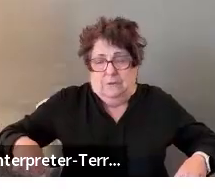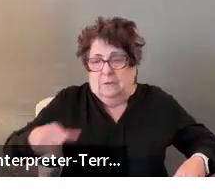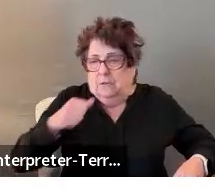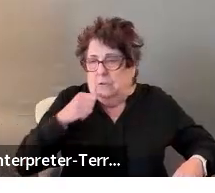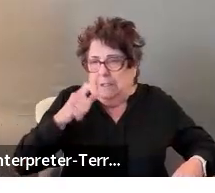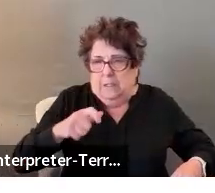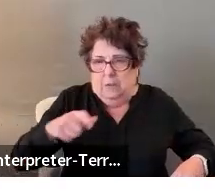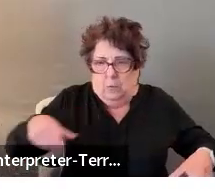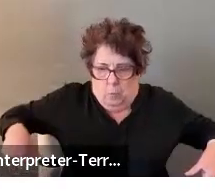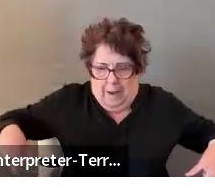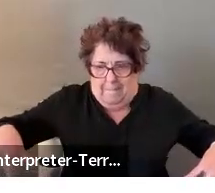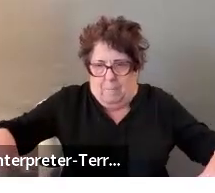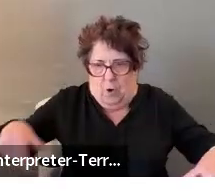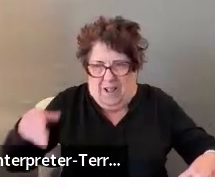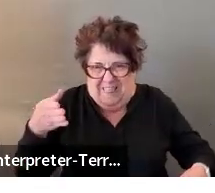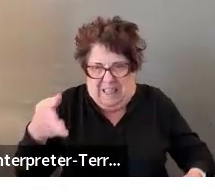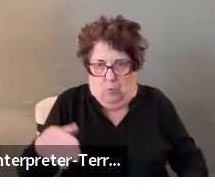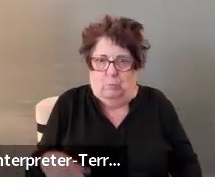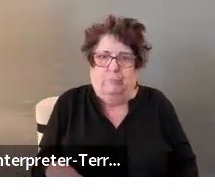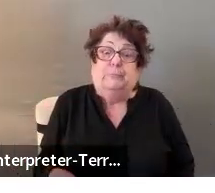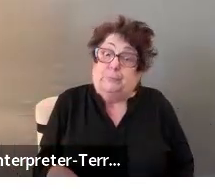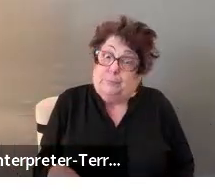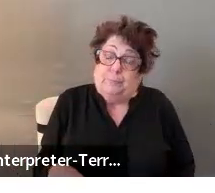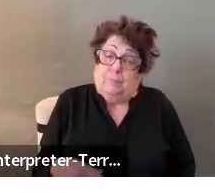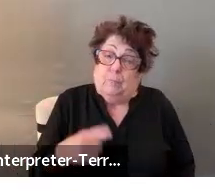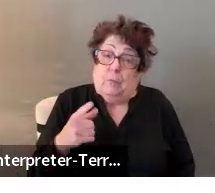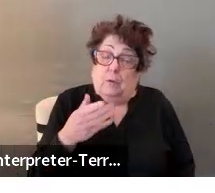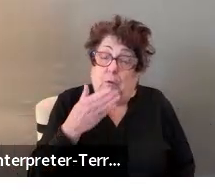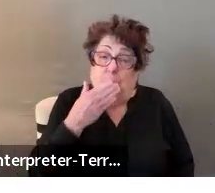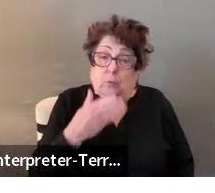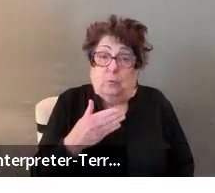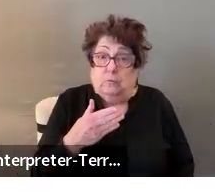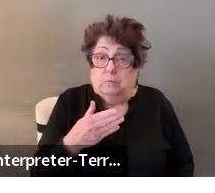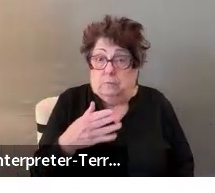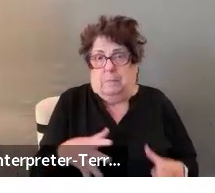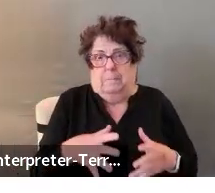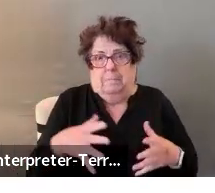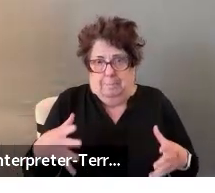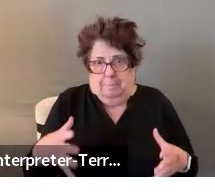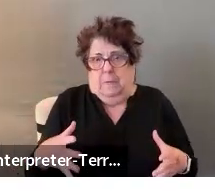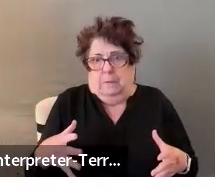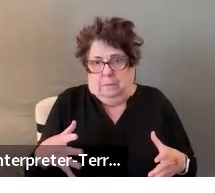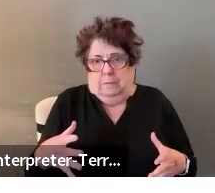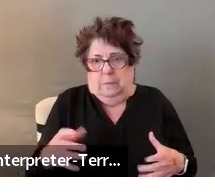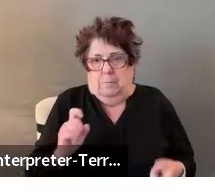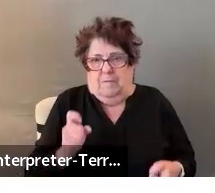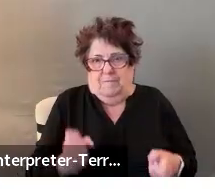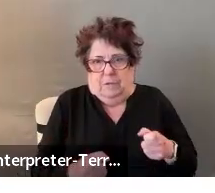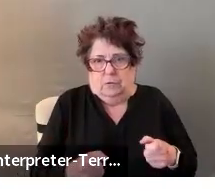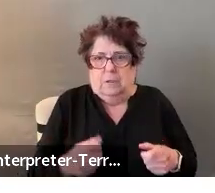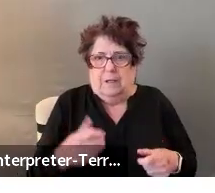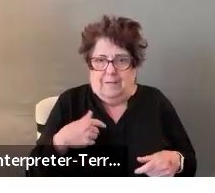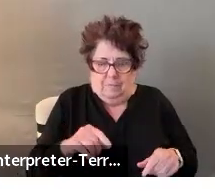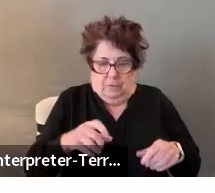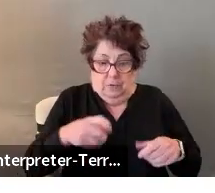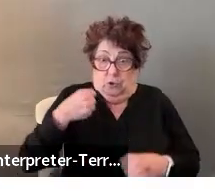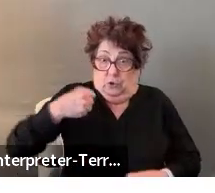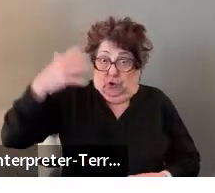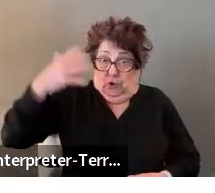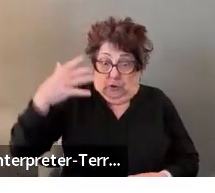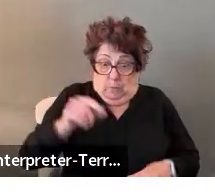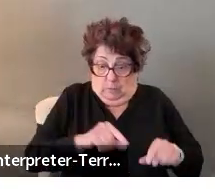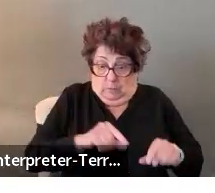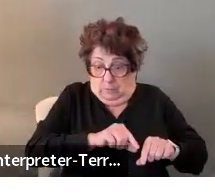installation. A useful but major modification is to install a curbless shower, also known as a